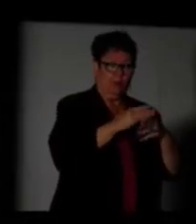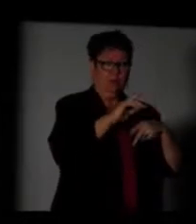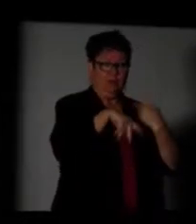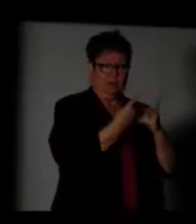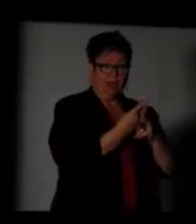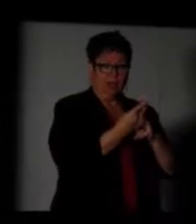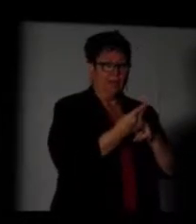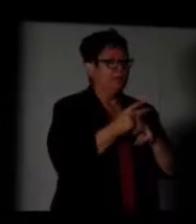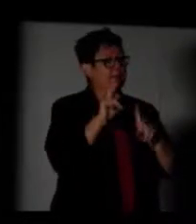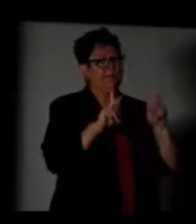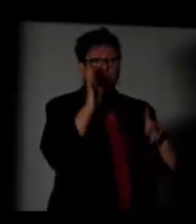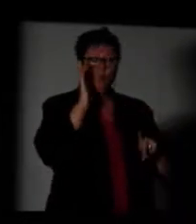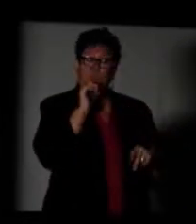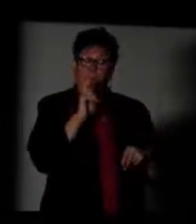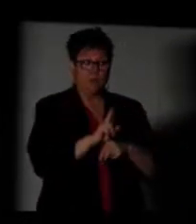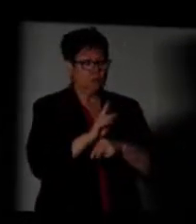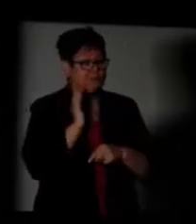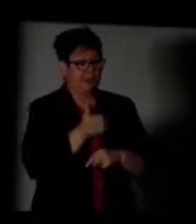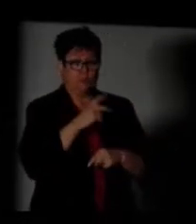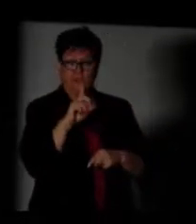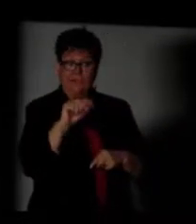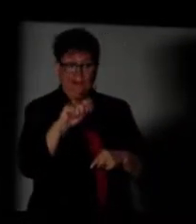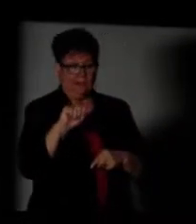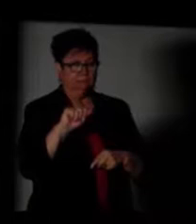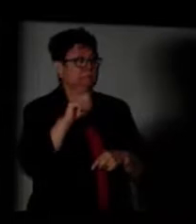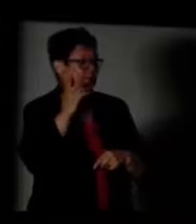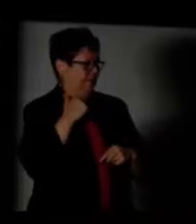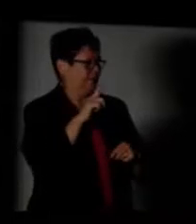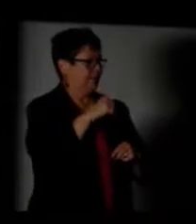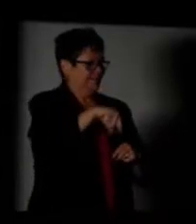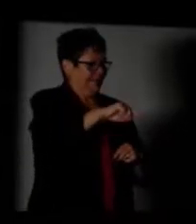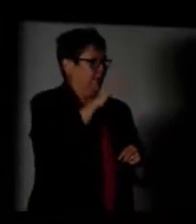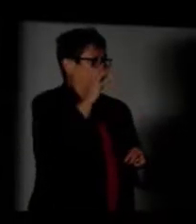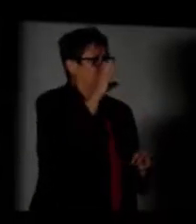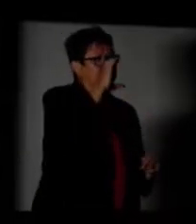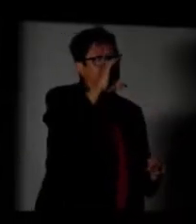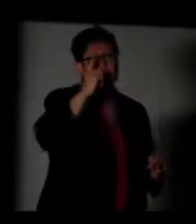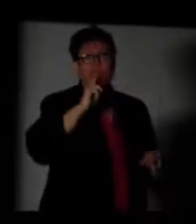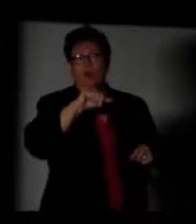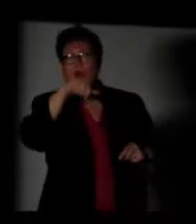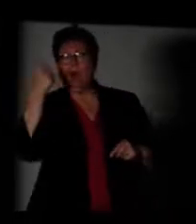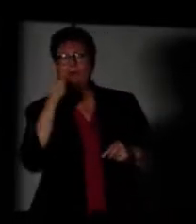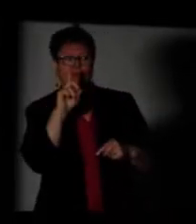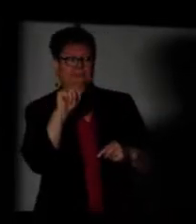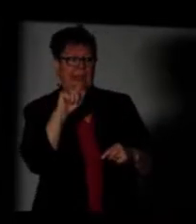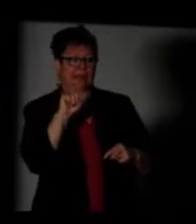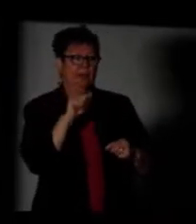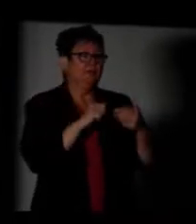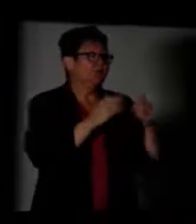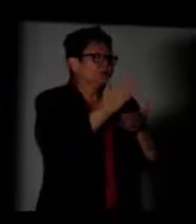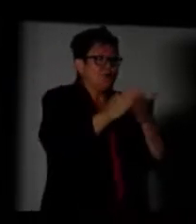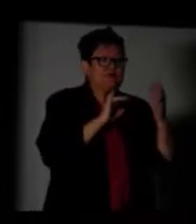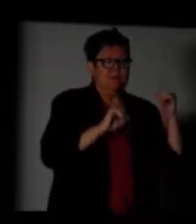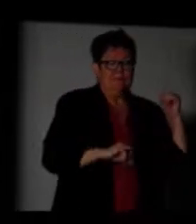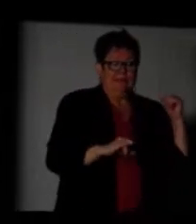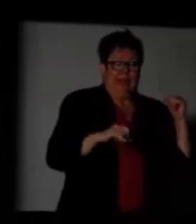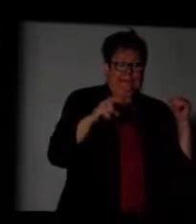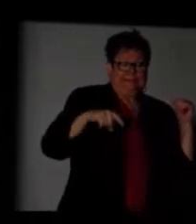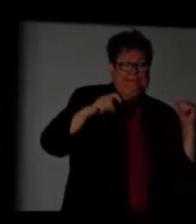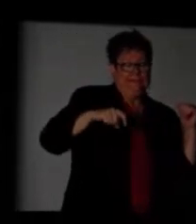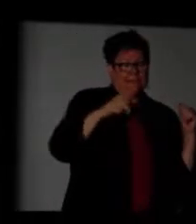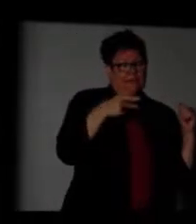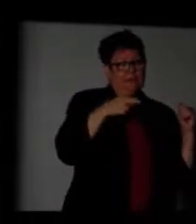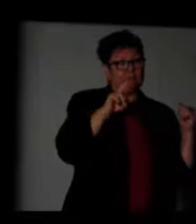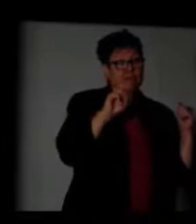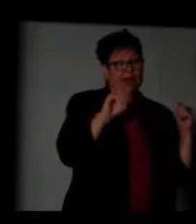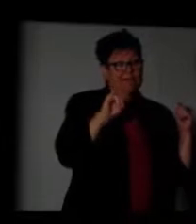turn to our data. They will try to find other sources of data. So some of this is practical. We have to liberate this data if